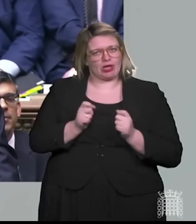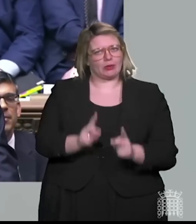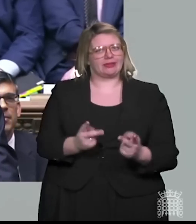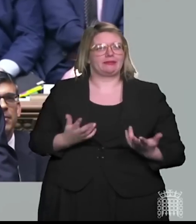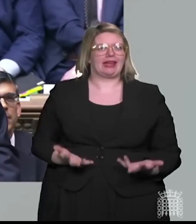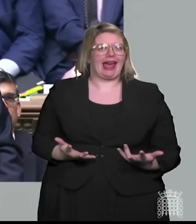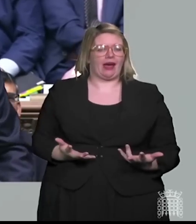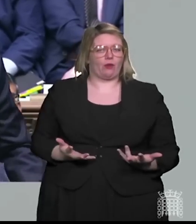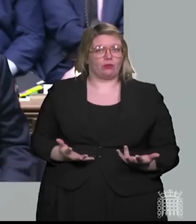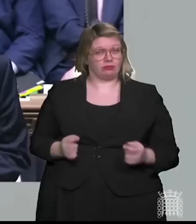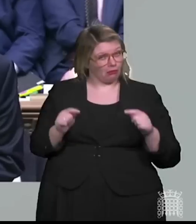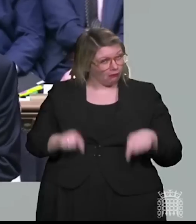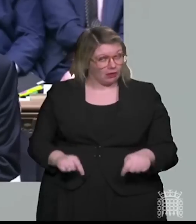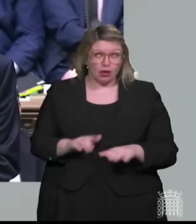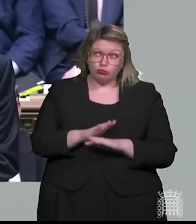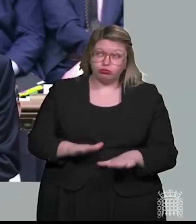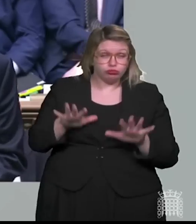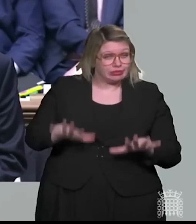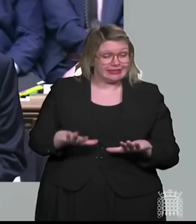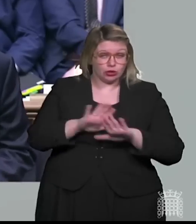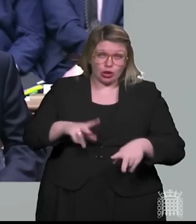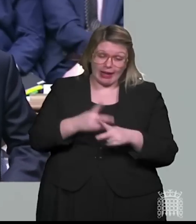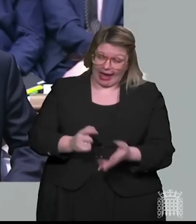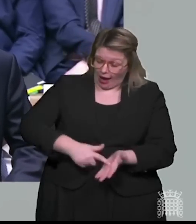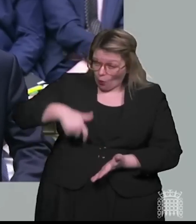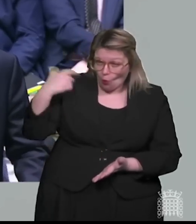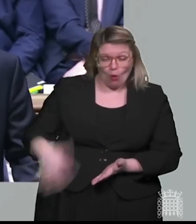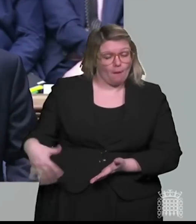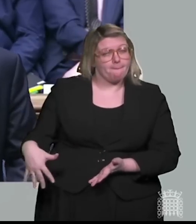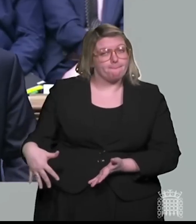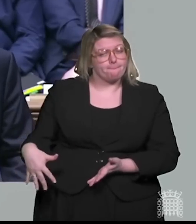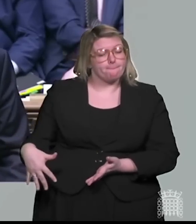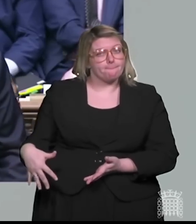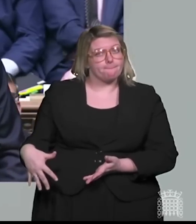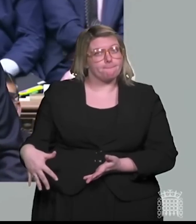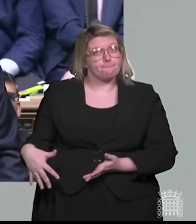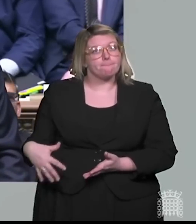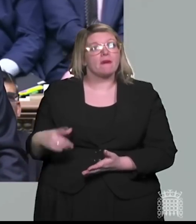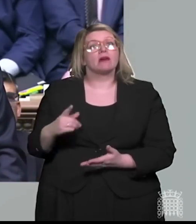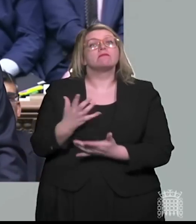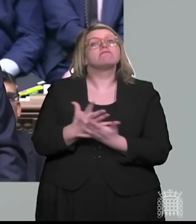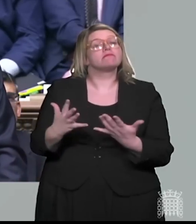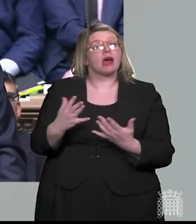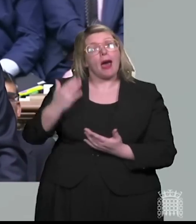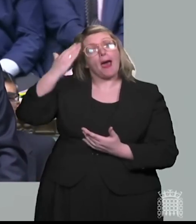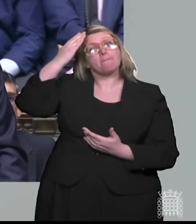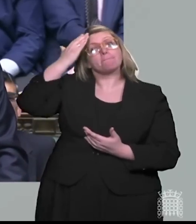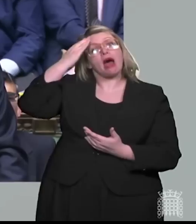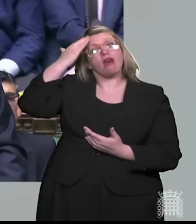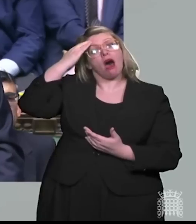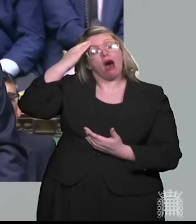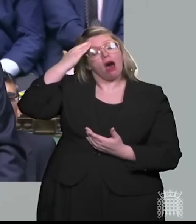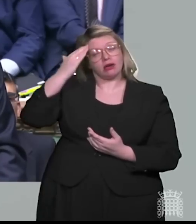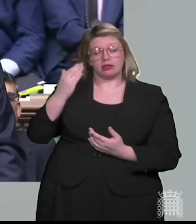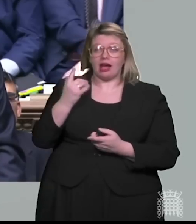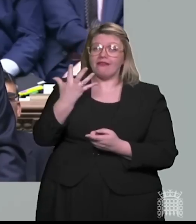We have one of the most expensive systems in the world. Almost half of non-working mothers say they would prefer